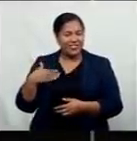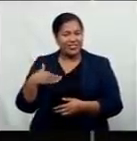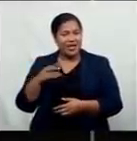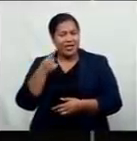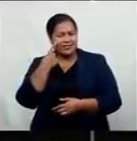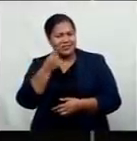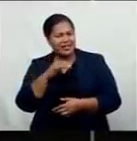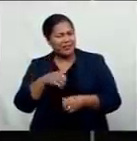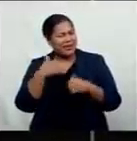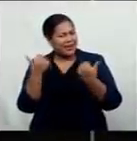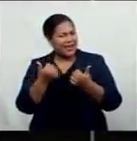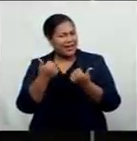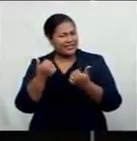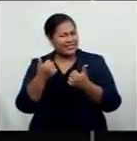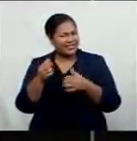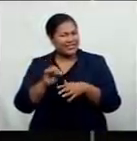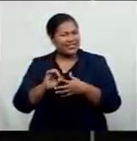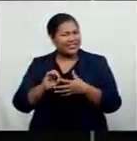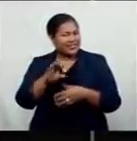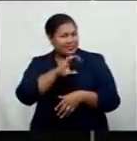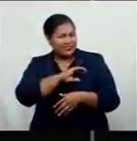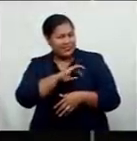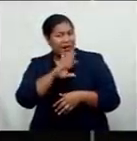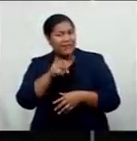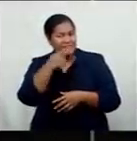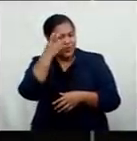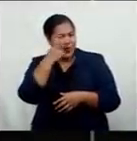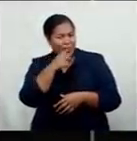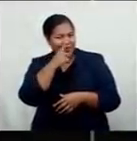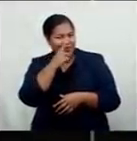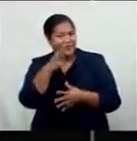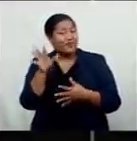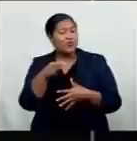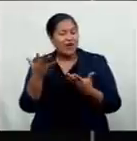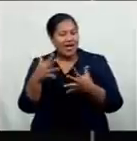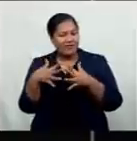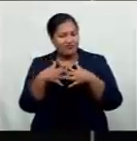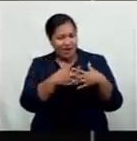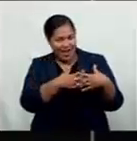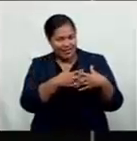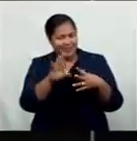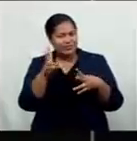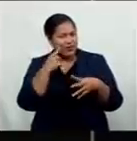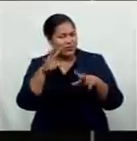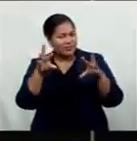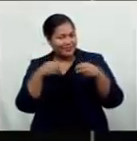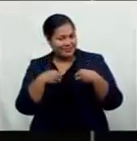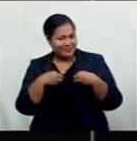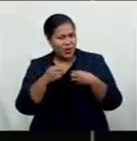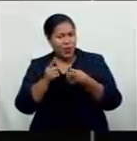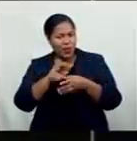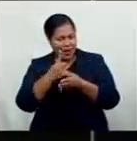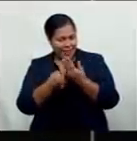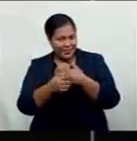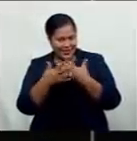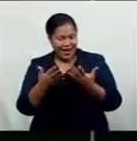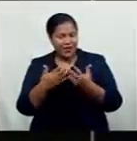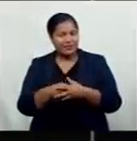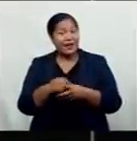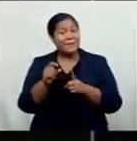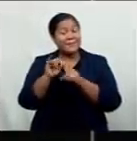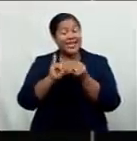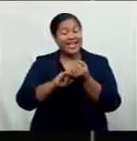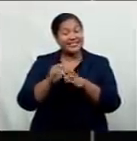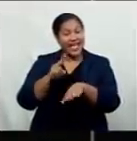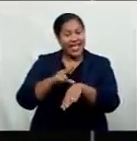a lot of hesitancy in the elderly population of the Western Division in accepting the current situation. Permanent Secretary for Health